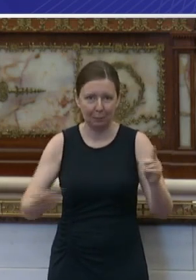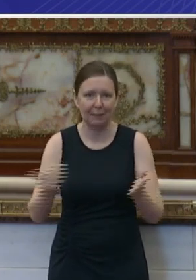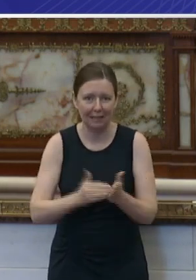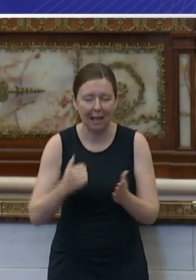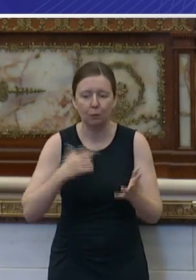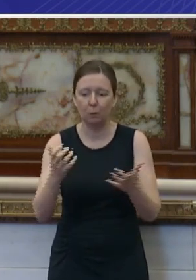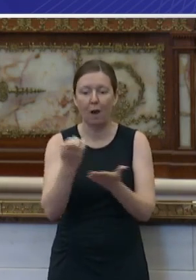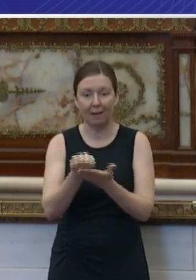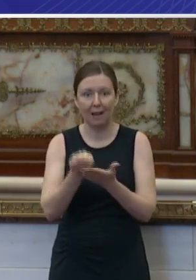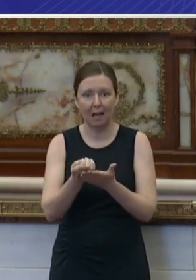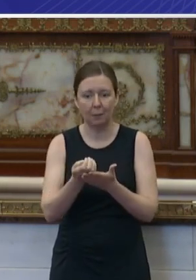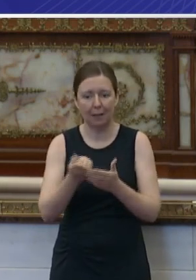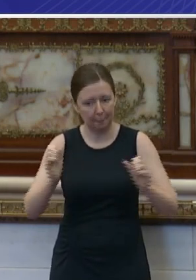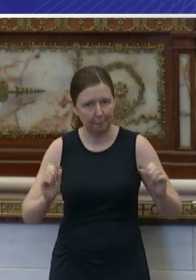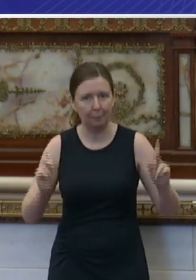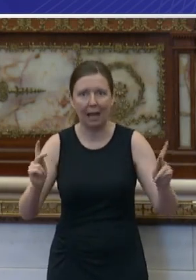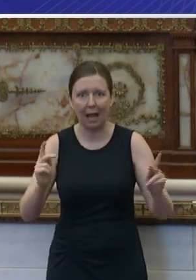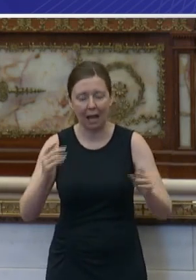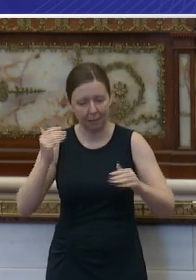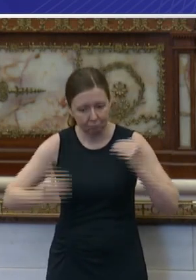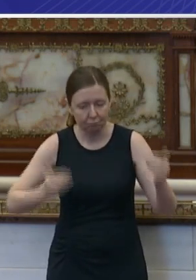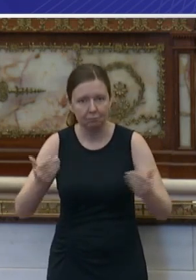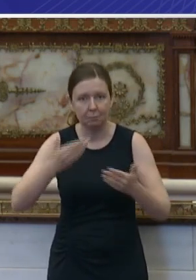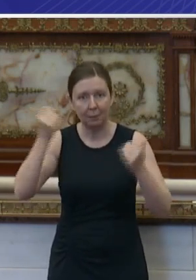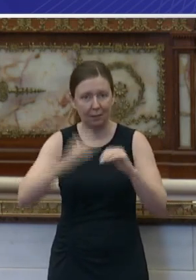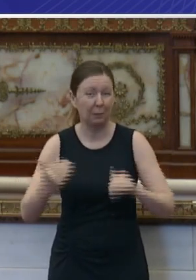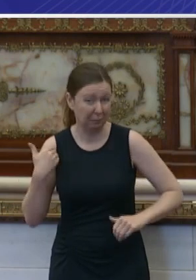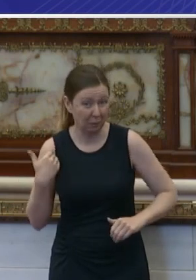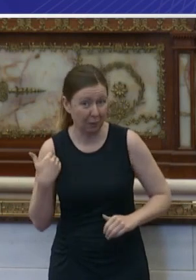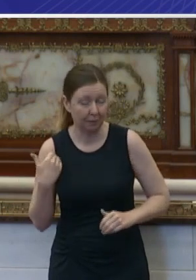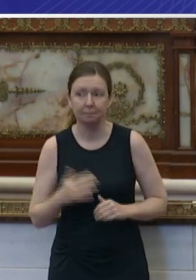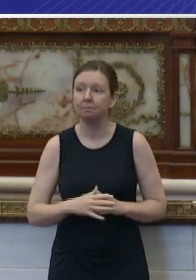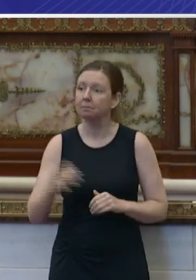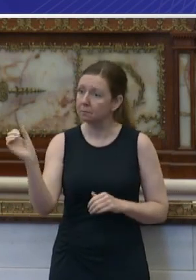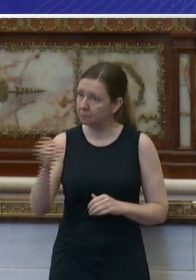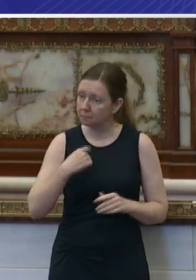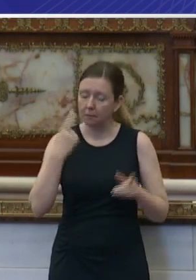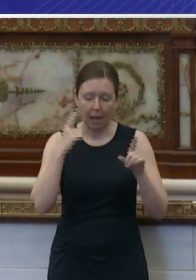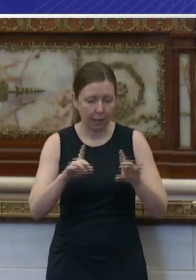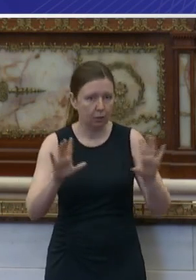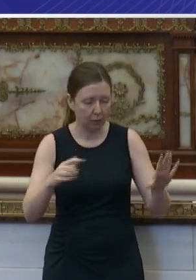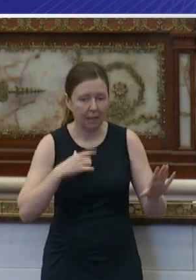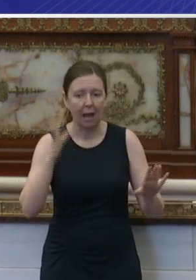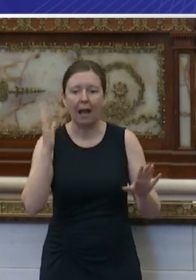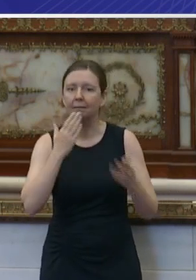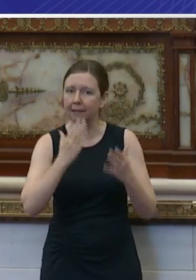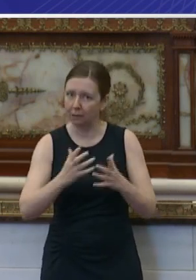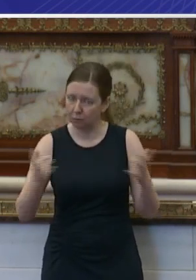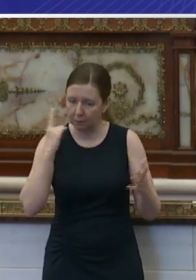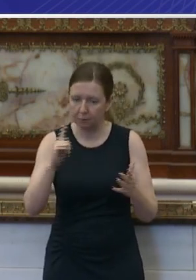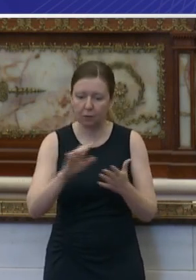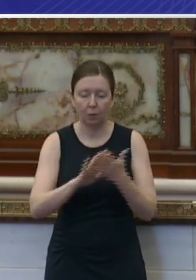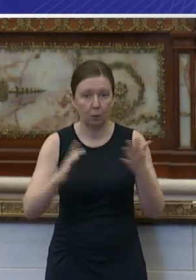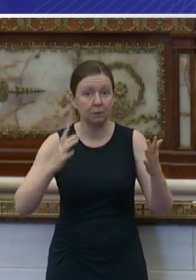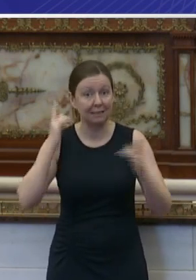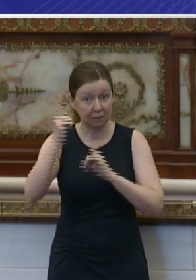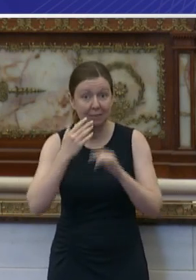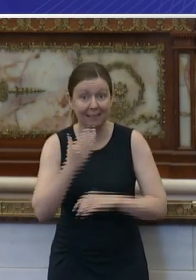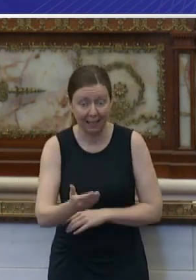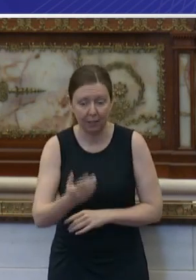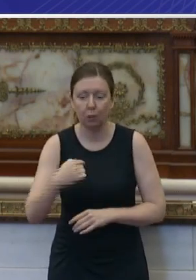get our economy back up and running better than it was before. And I completely agree, Mr. Carter. So I thank you so much for those